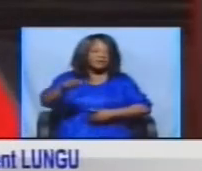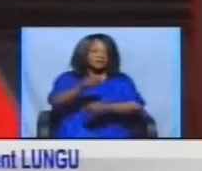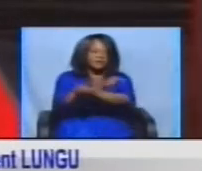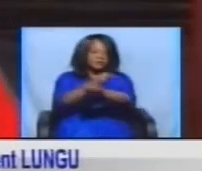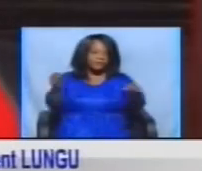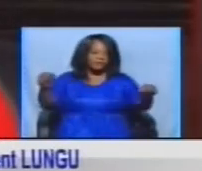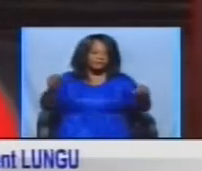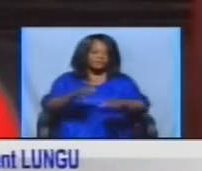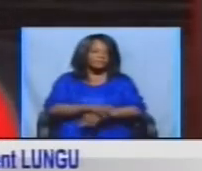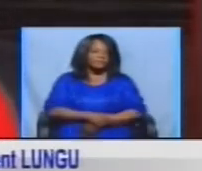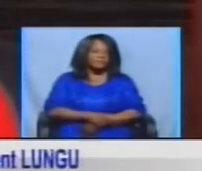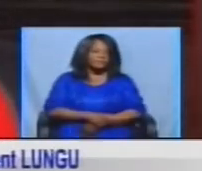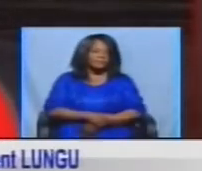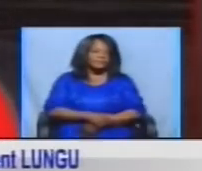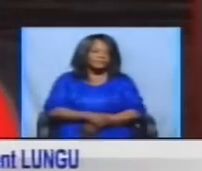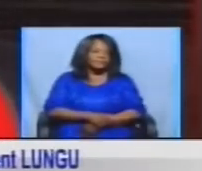Pamonga